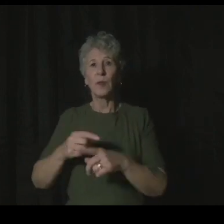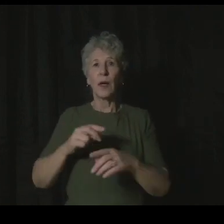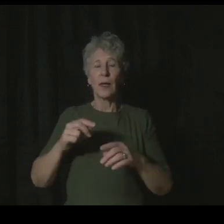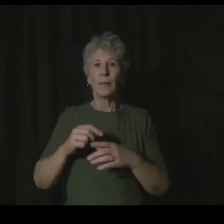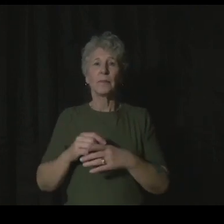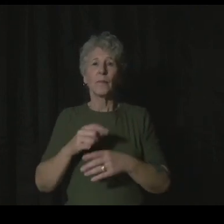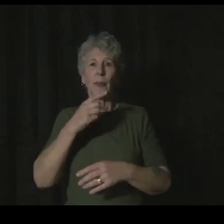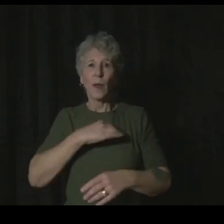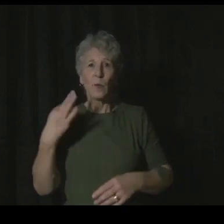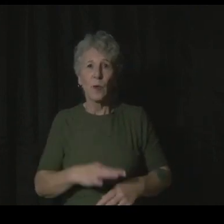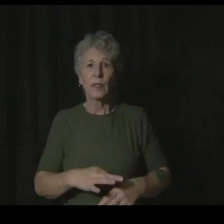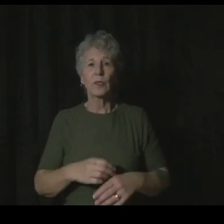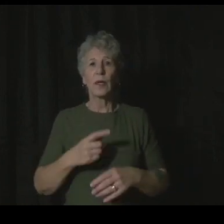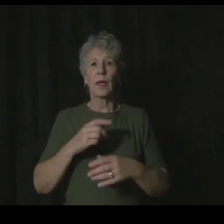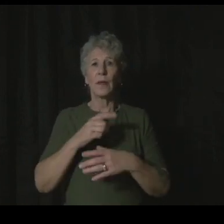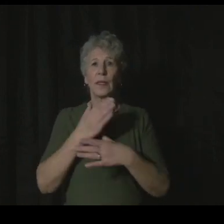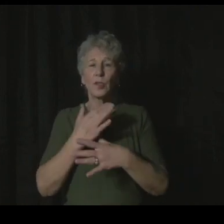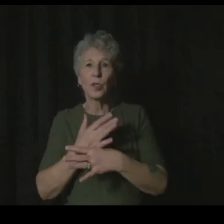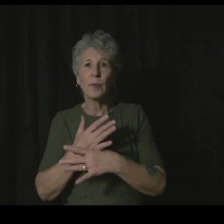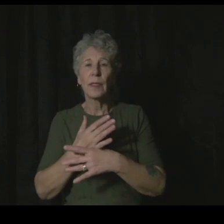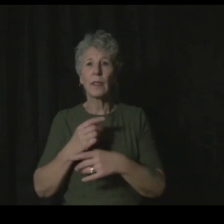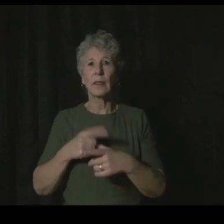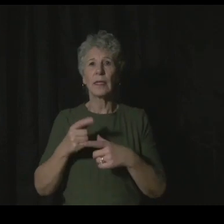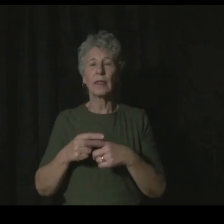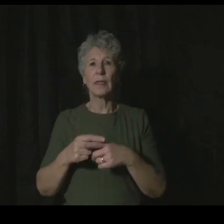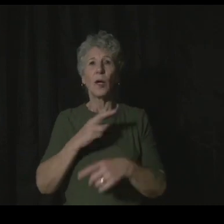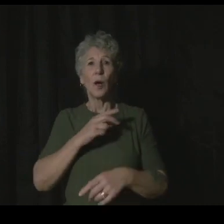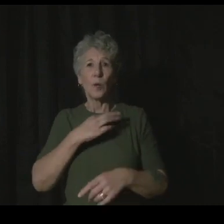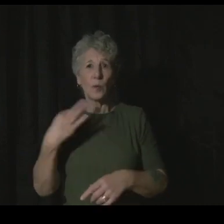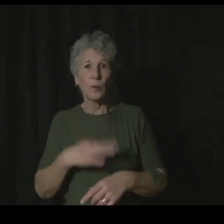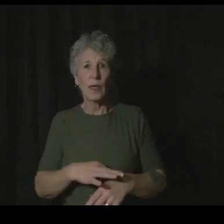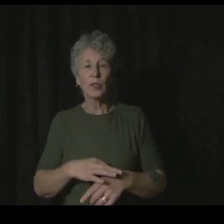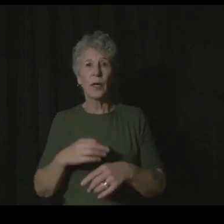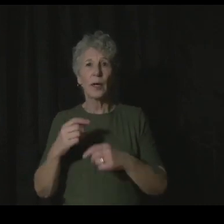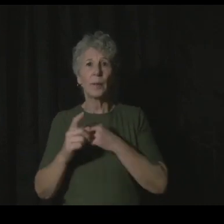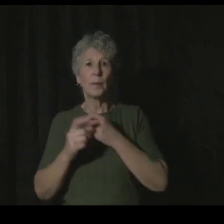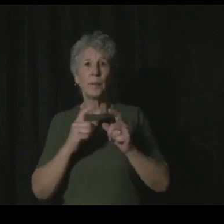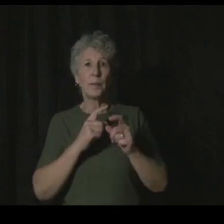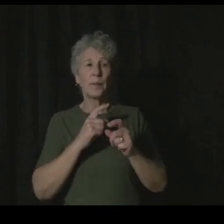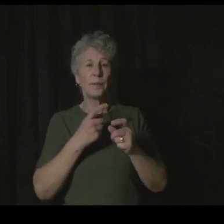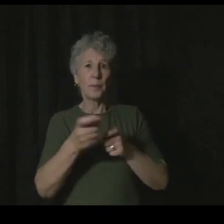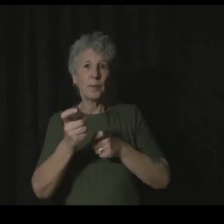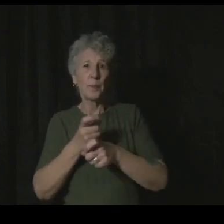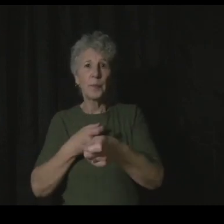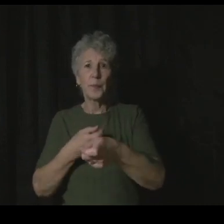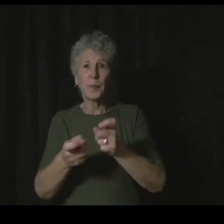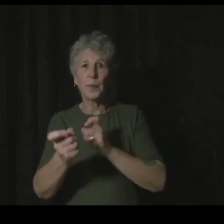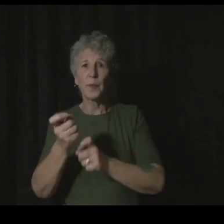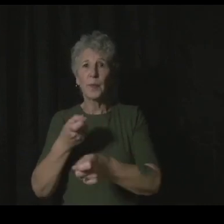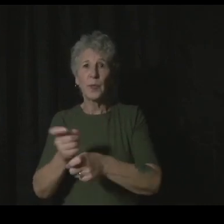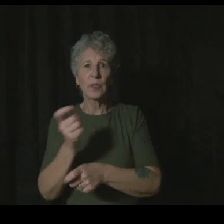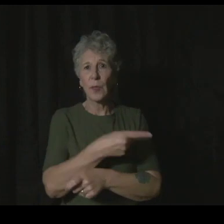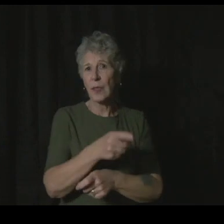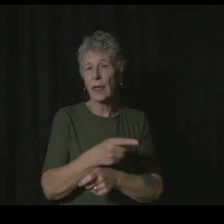And in time, Russia persecuted them. Watch Fiddler on the Roof. And then they were almost annihilated by Hitler's Germany in